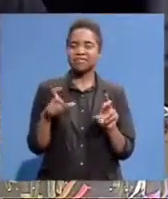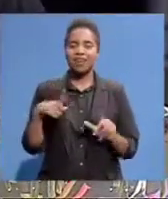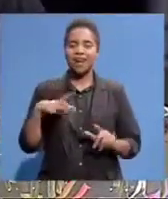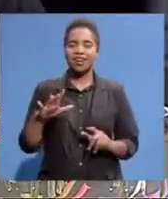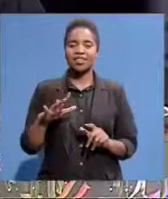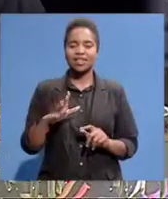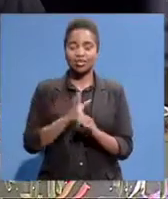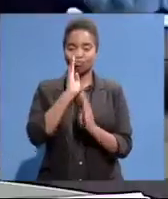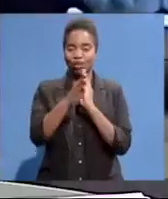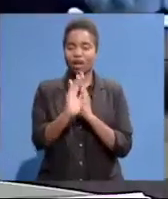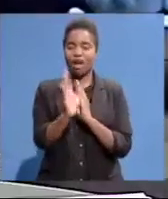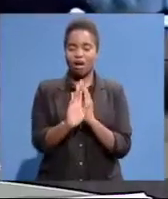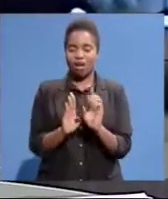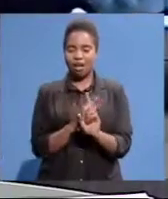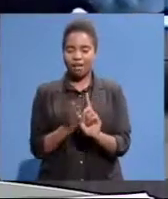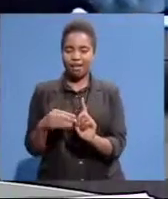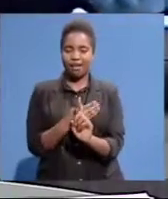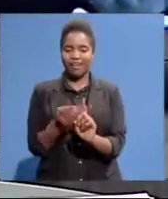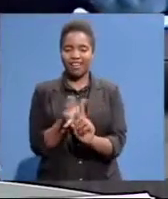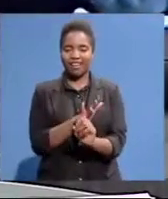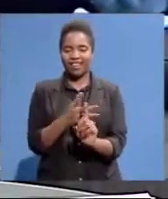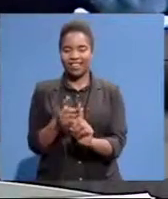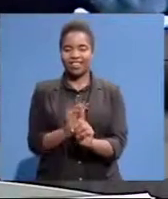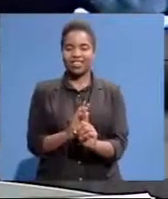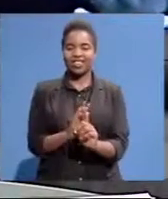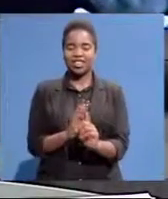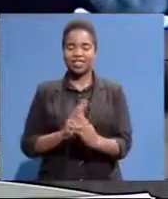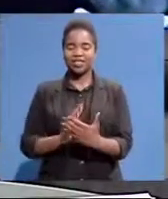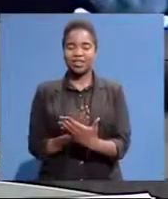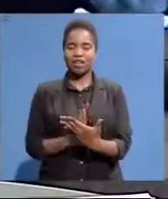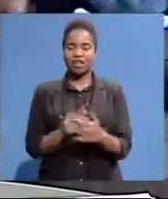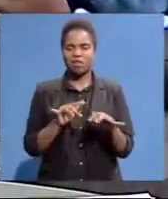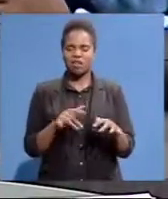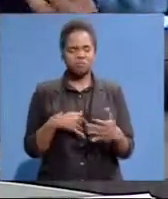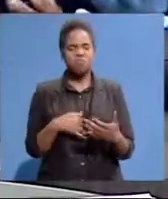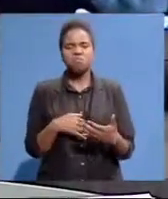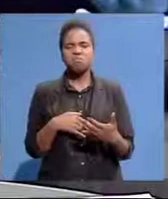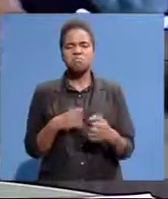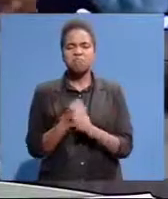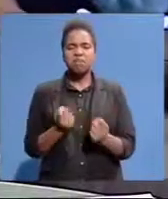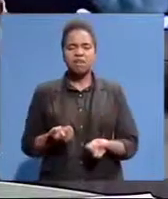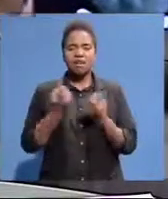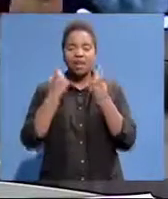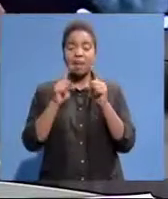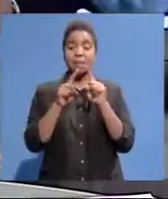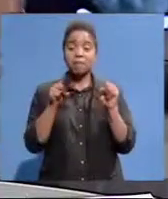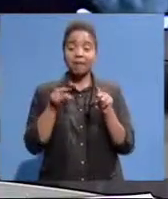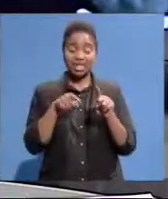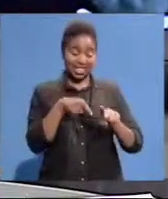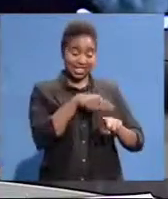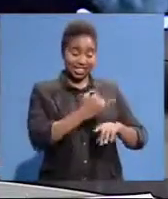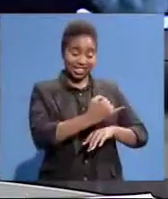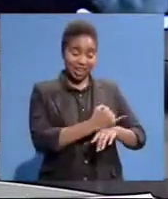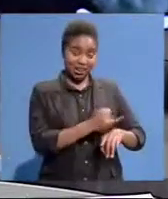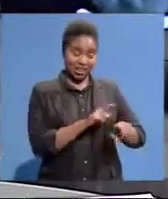you know. So we were criveling our way through these songs so that people who were involved in the struggle would understand exactly what we're